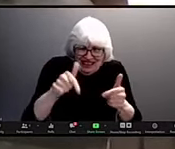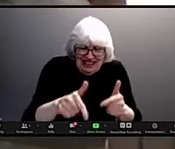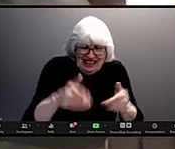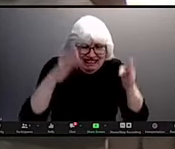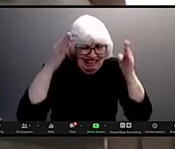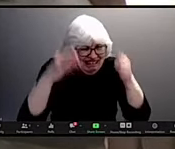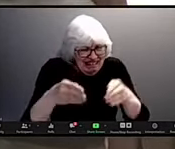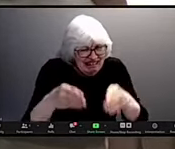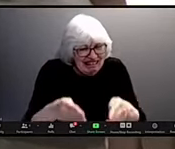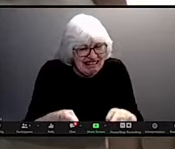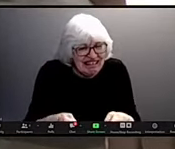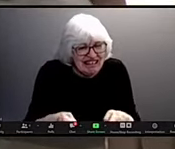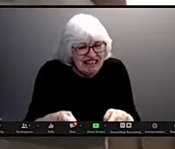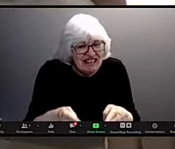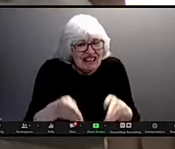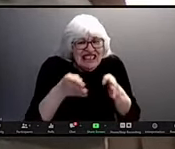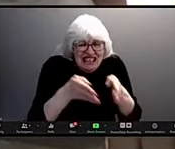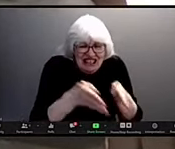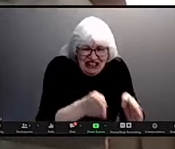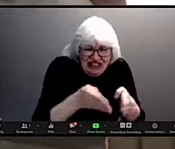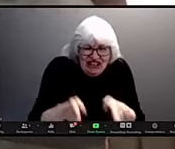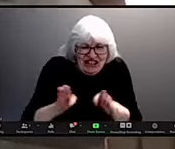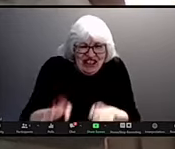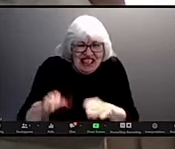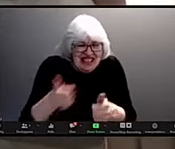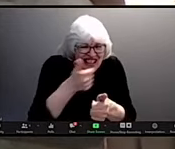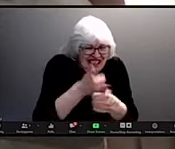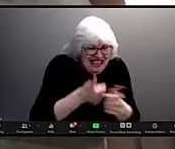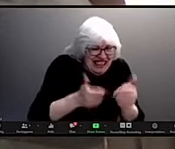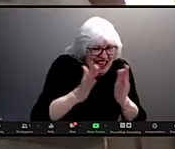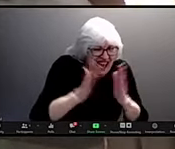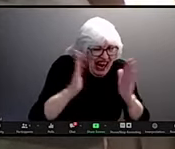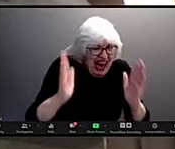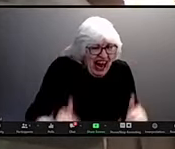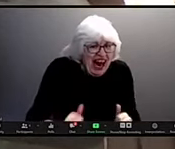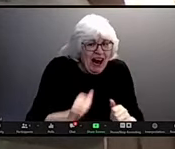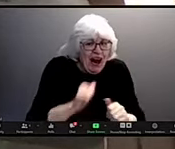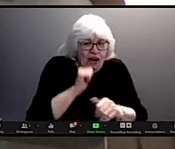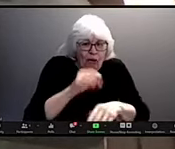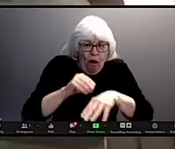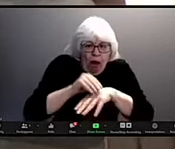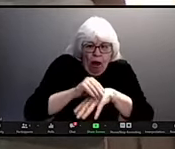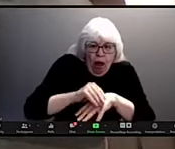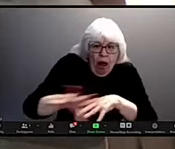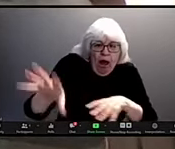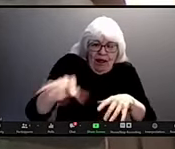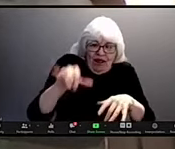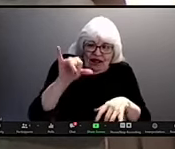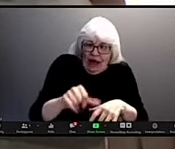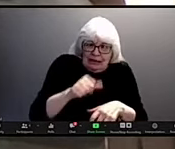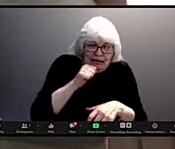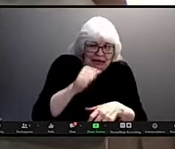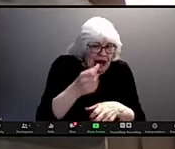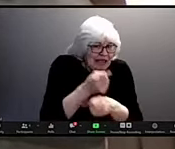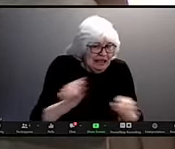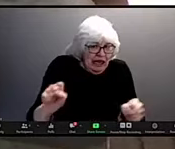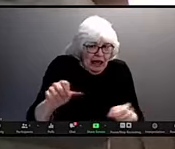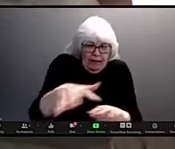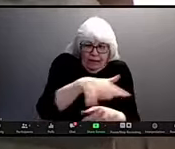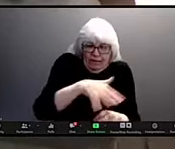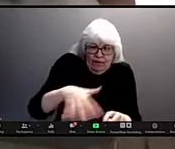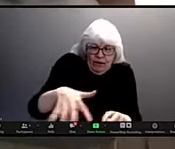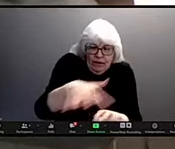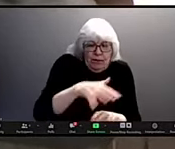really look at and make sure that we're not sending people into an unsafe environment. Thank you. And my other question is for the fire chief, actually. I don't know if he